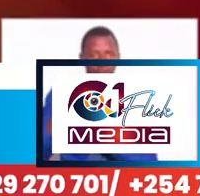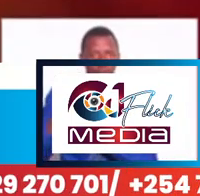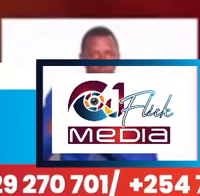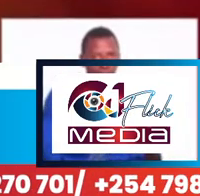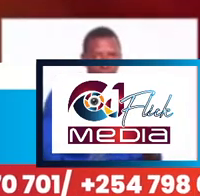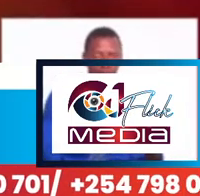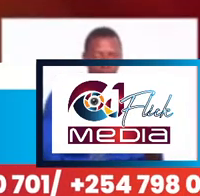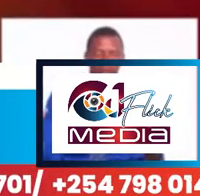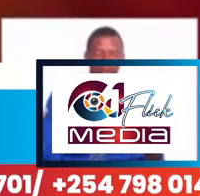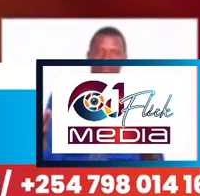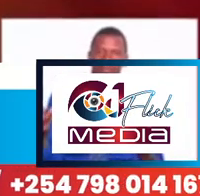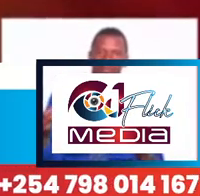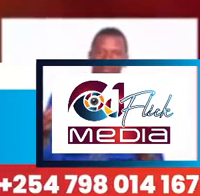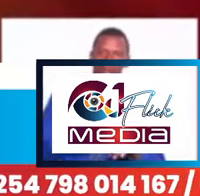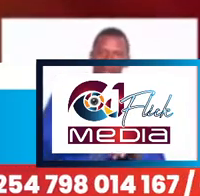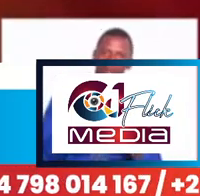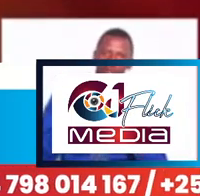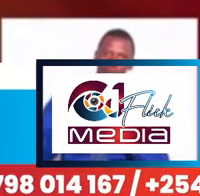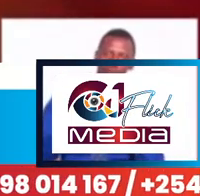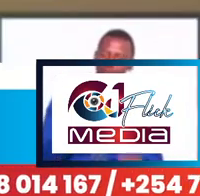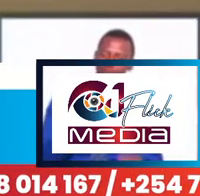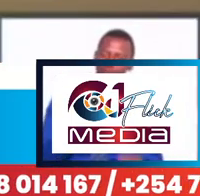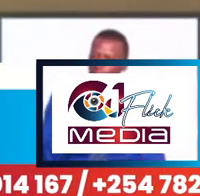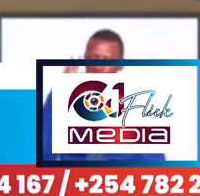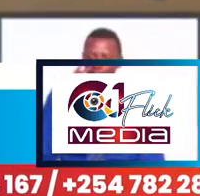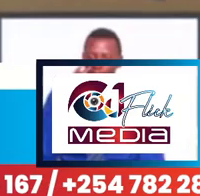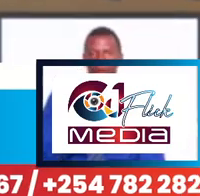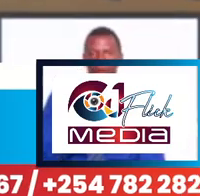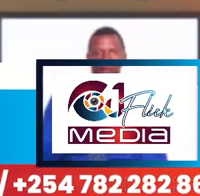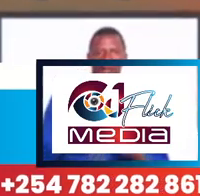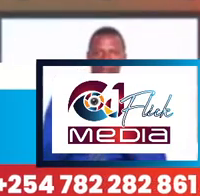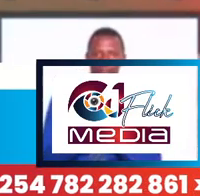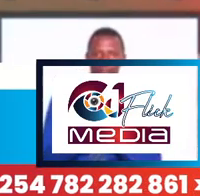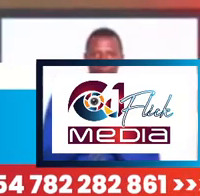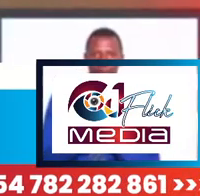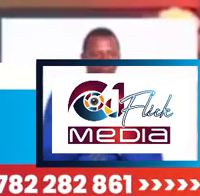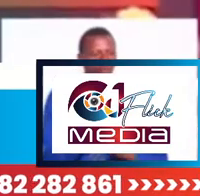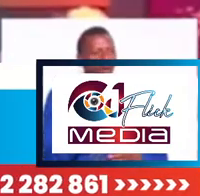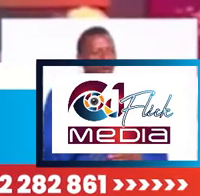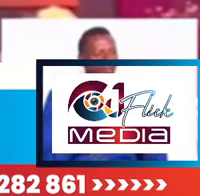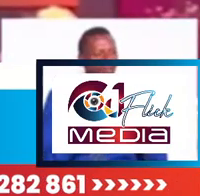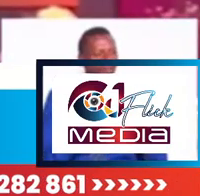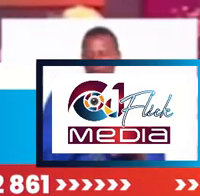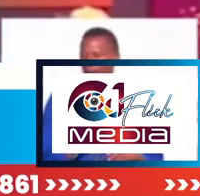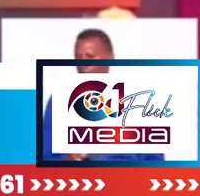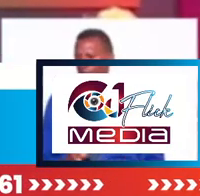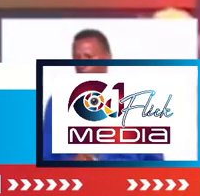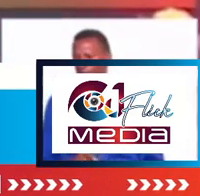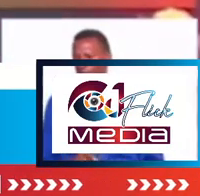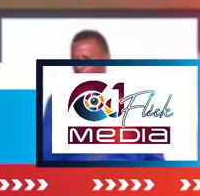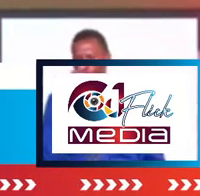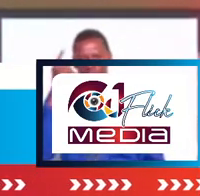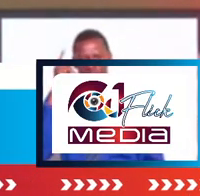When you talk about fasting and prayer, your husband says, no fasting here, we have to eat.